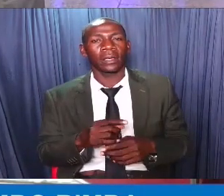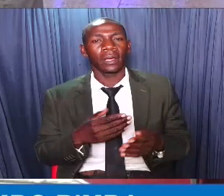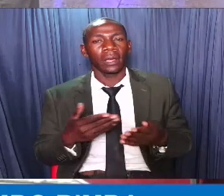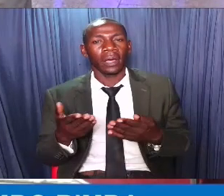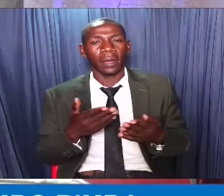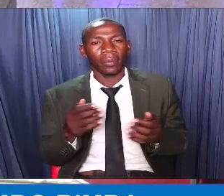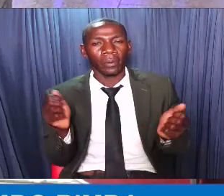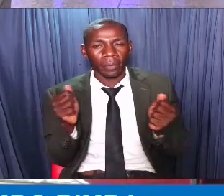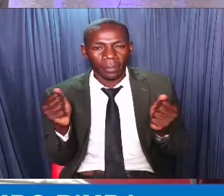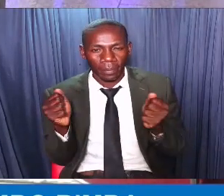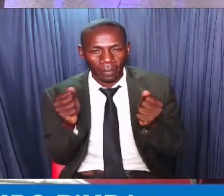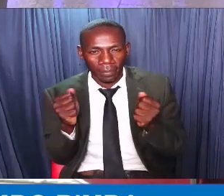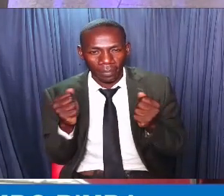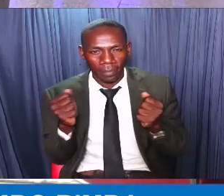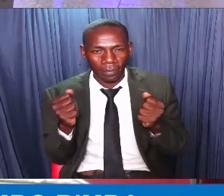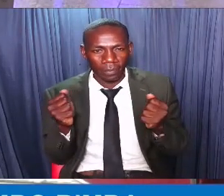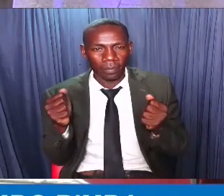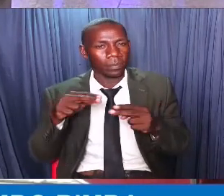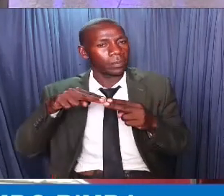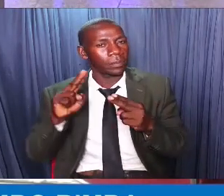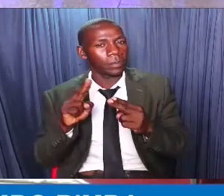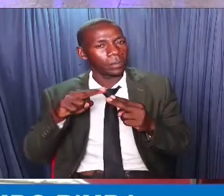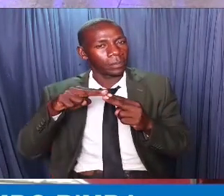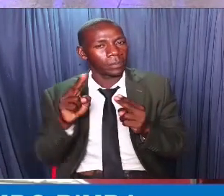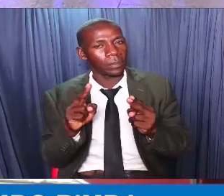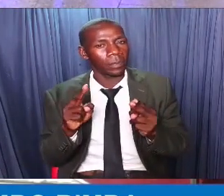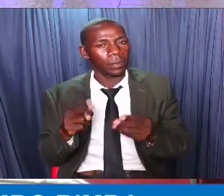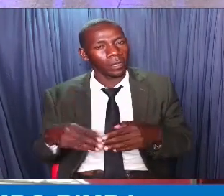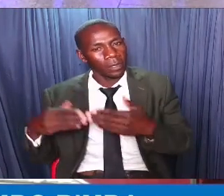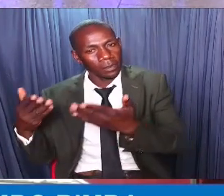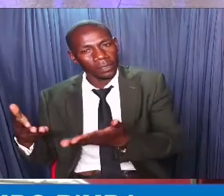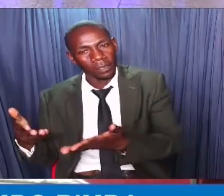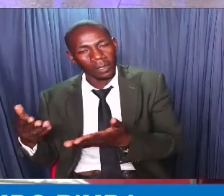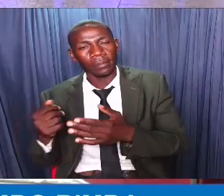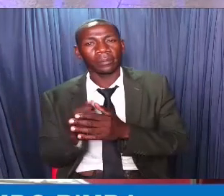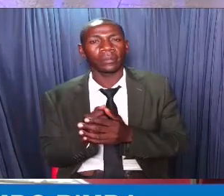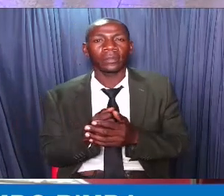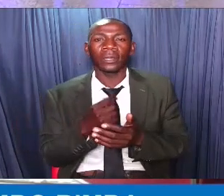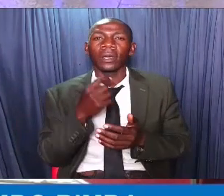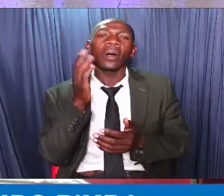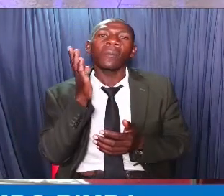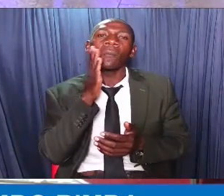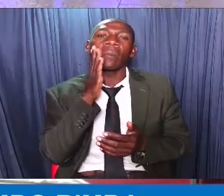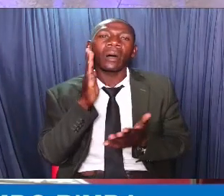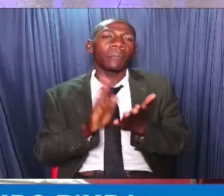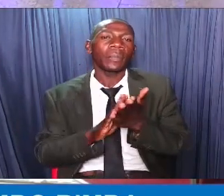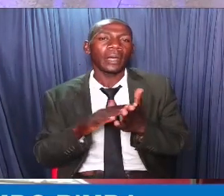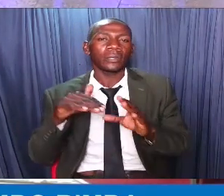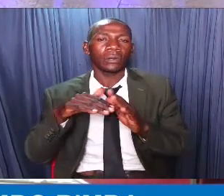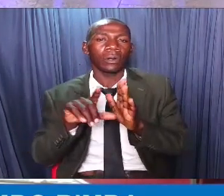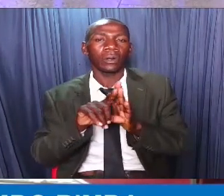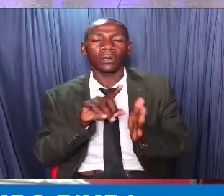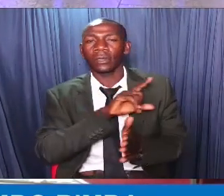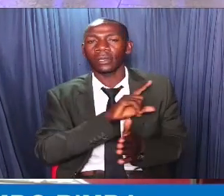ya baridi kabisa ile baridi kabisa ile. I would buy the cold one. Basi nampelekea. So I take to her. Naambia mama bwana asifiwe. I tell her mama praise